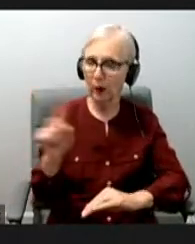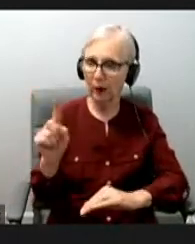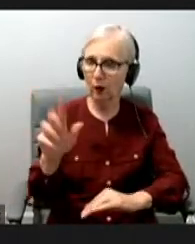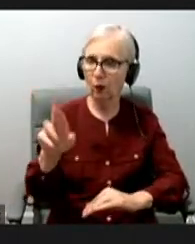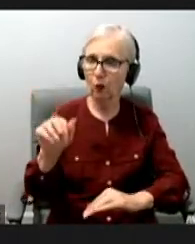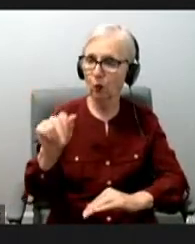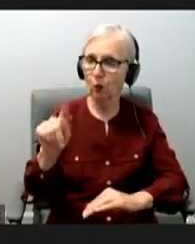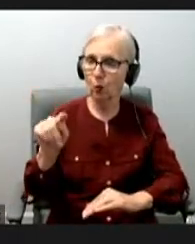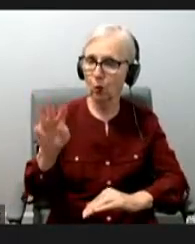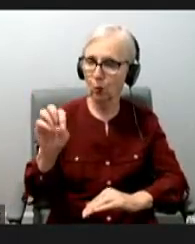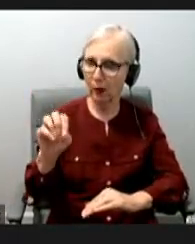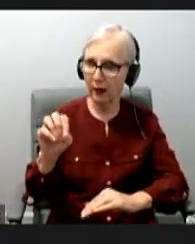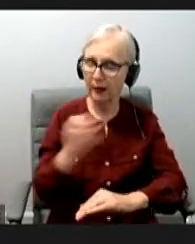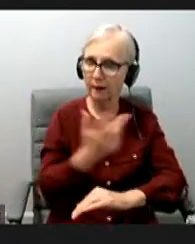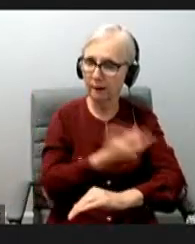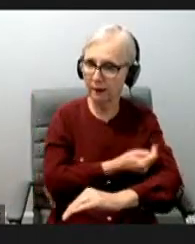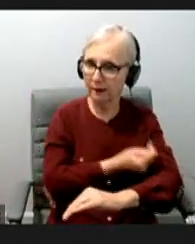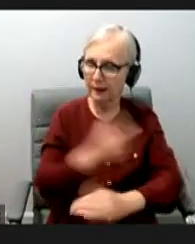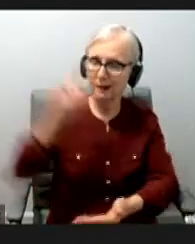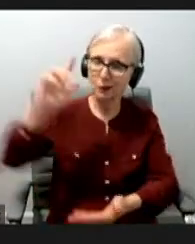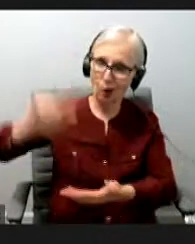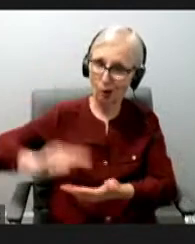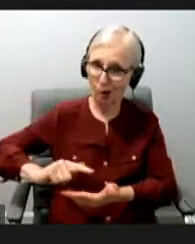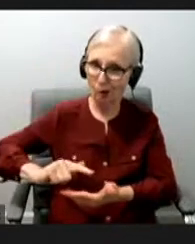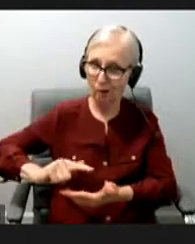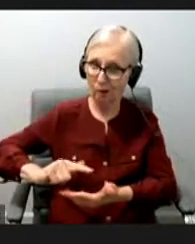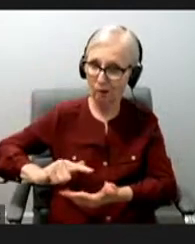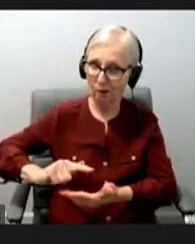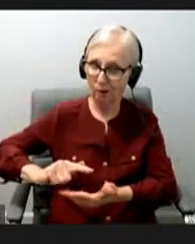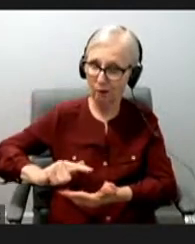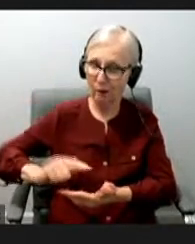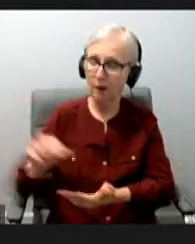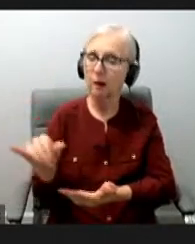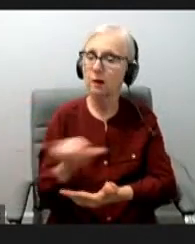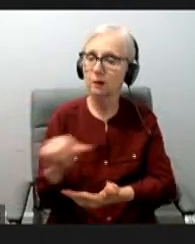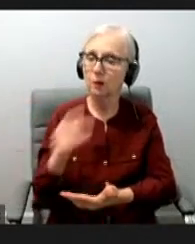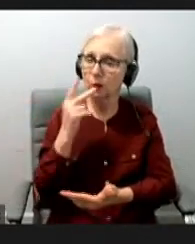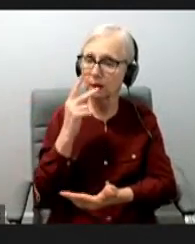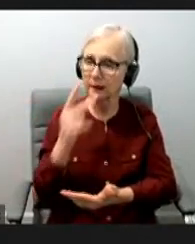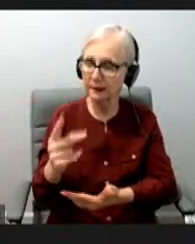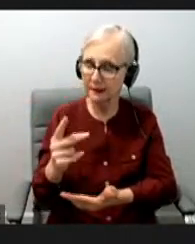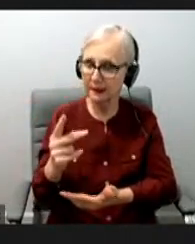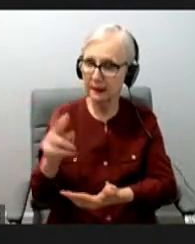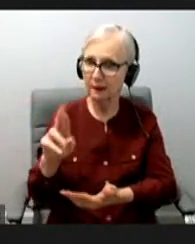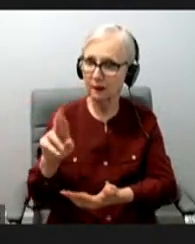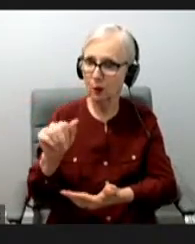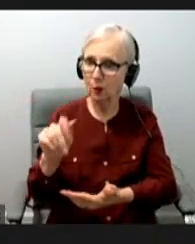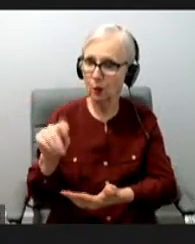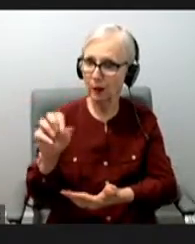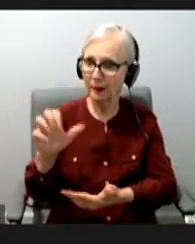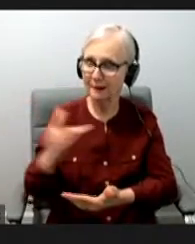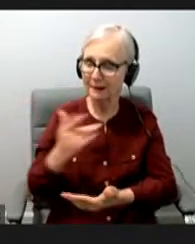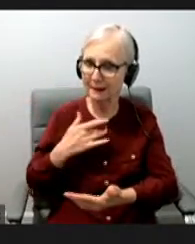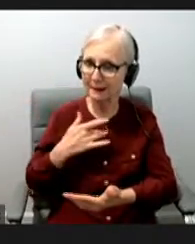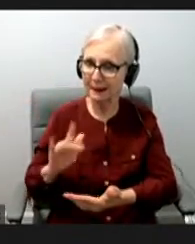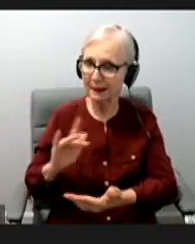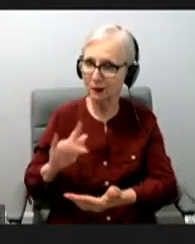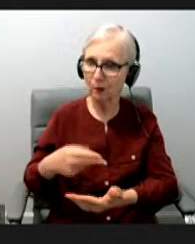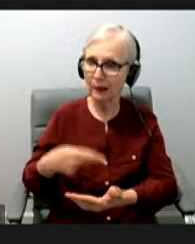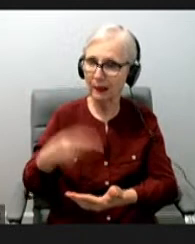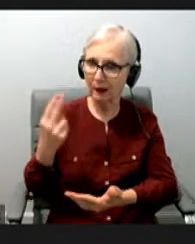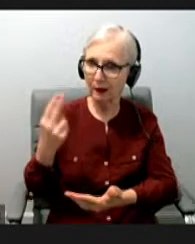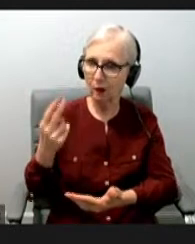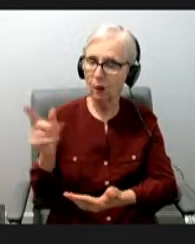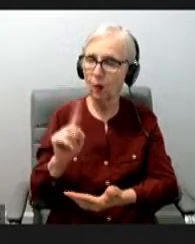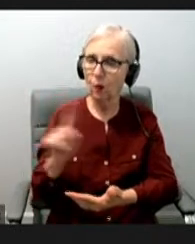those vaccine eligible children is lower. And then also we see that rates tend to be higher in school districts where